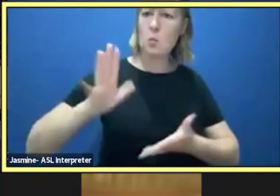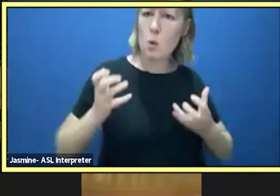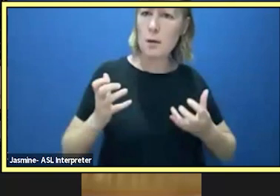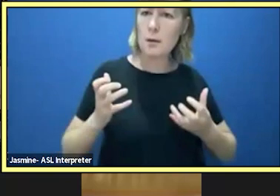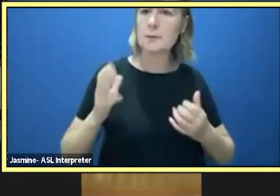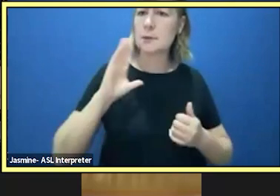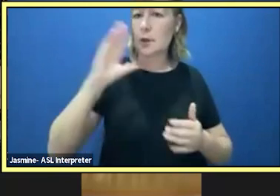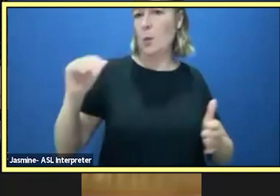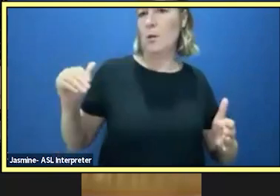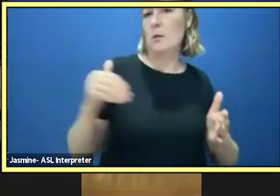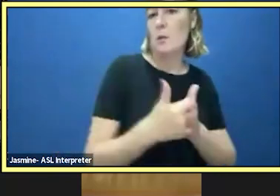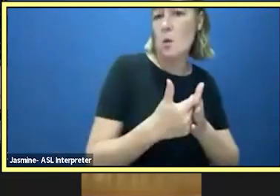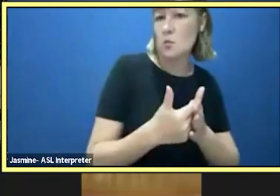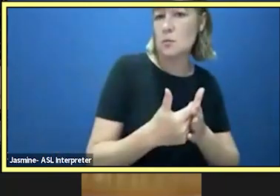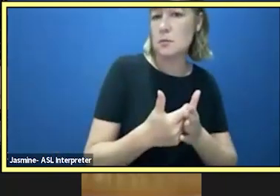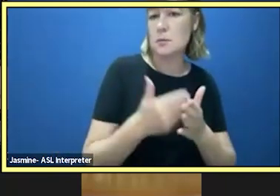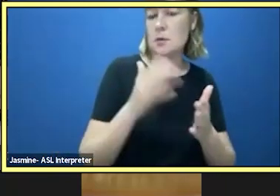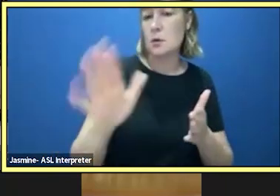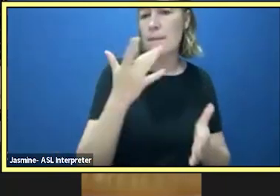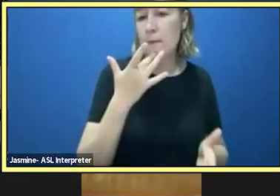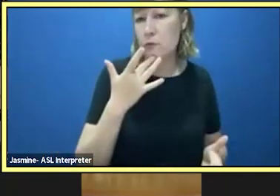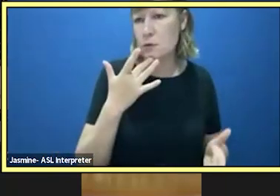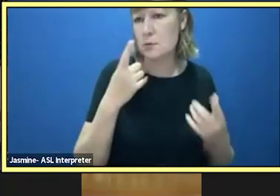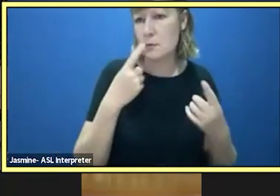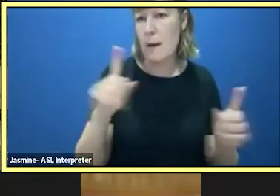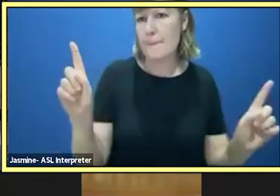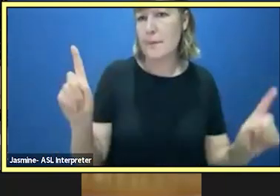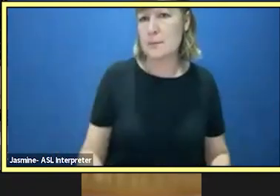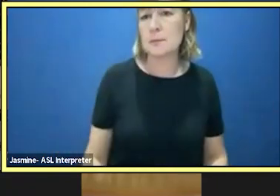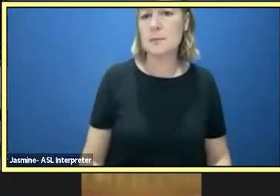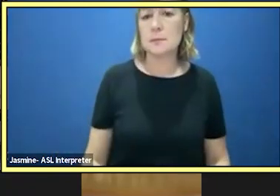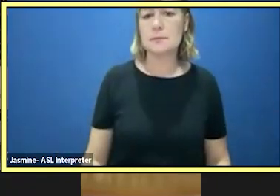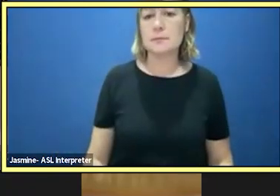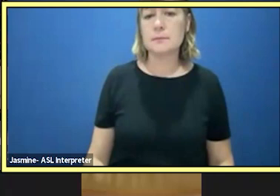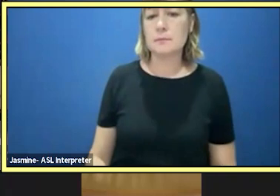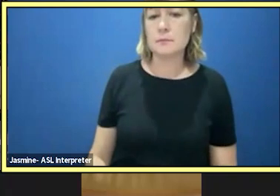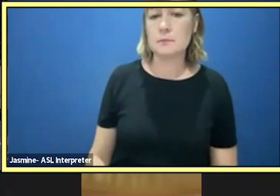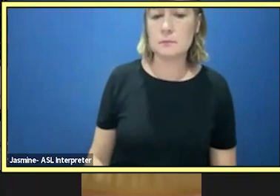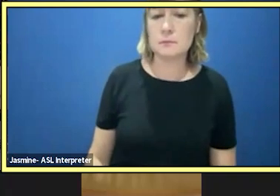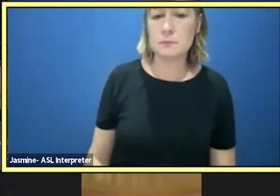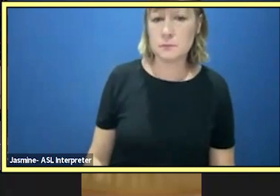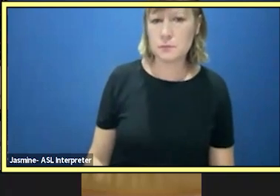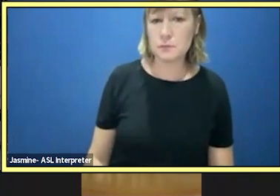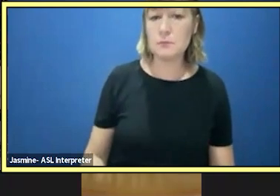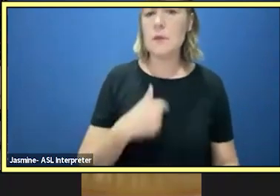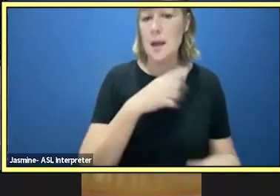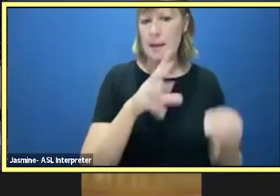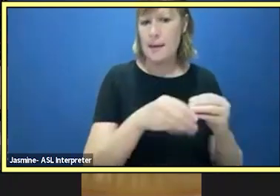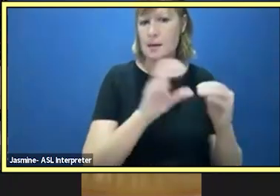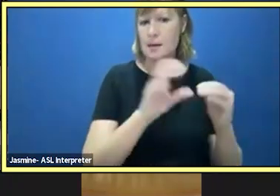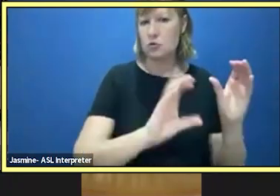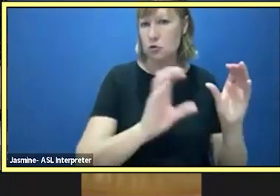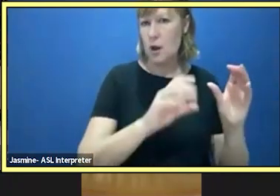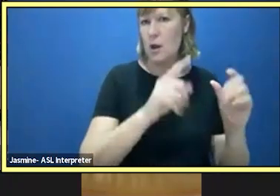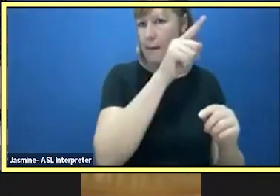that you mentioned that EOHHS has those are, I put those in the chat. And if you also